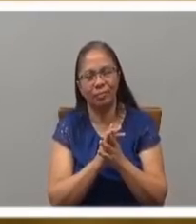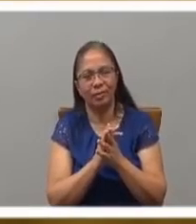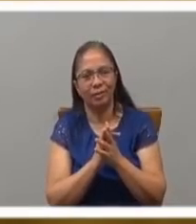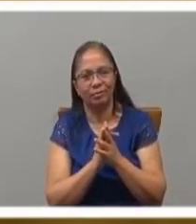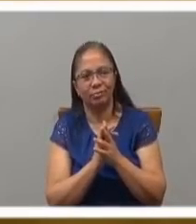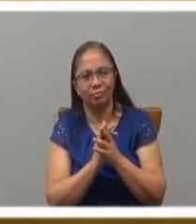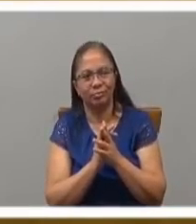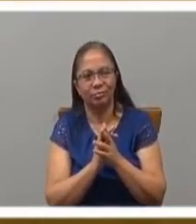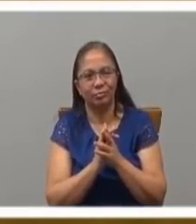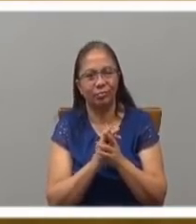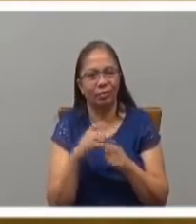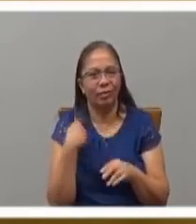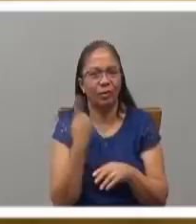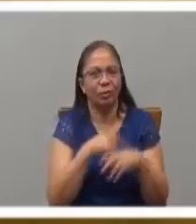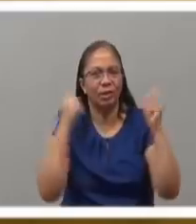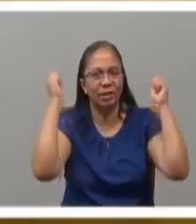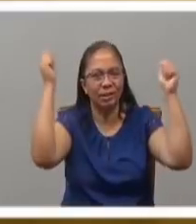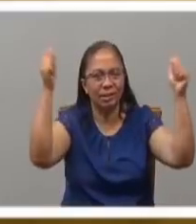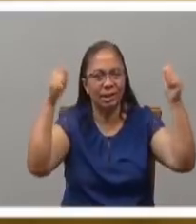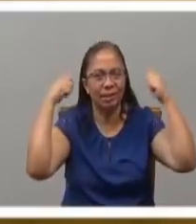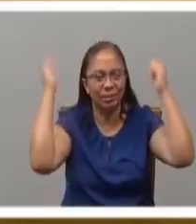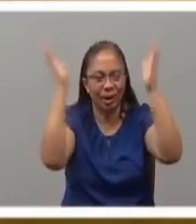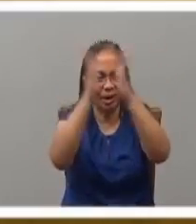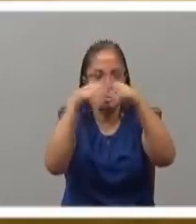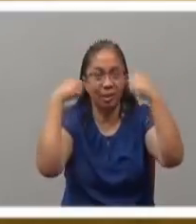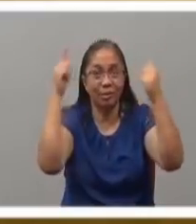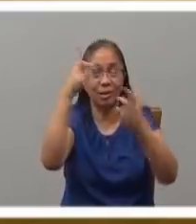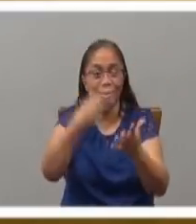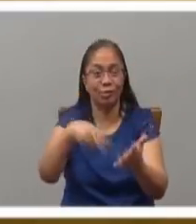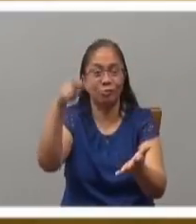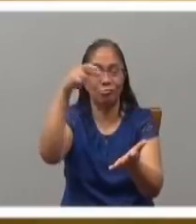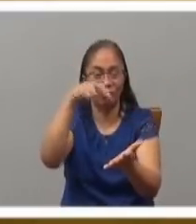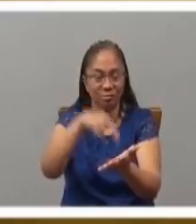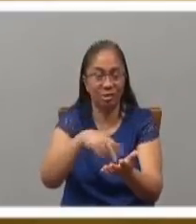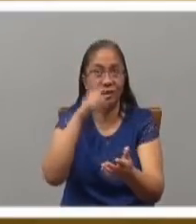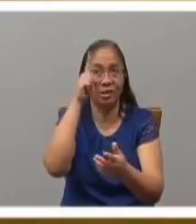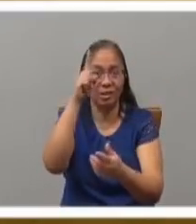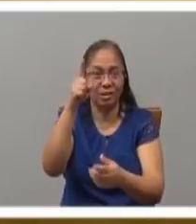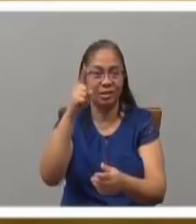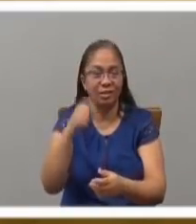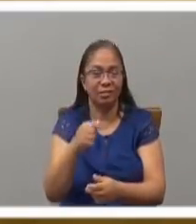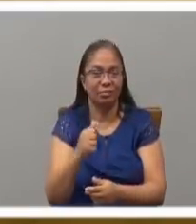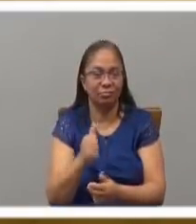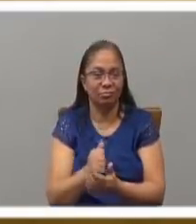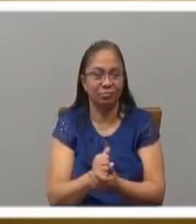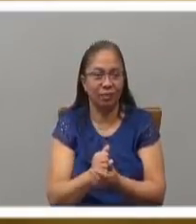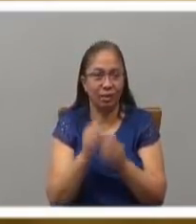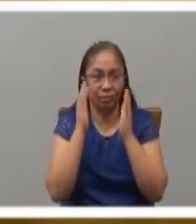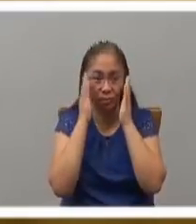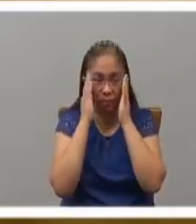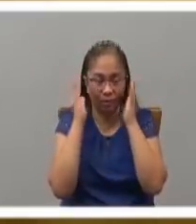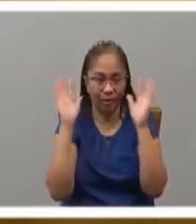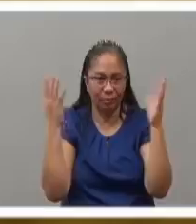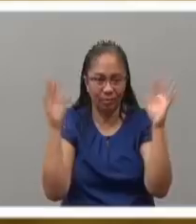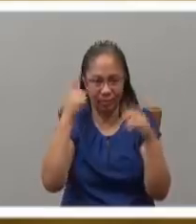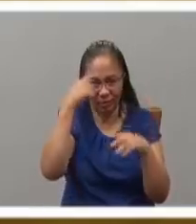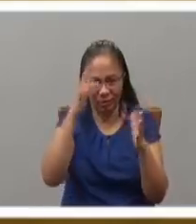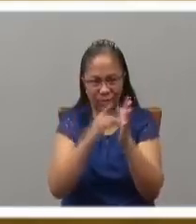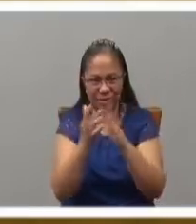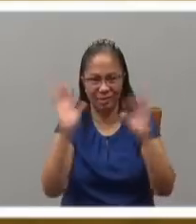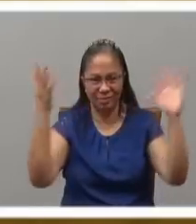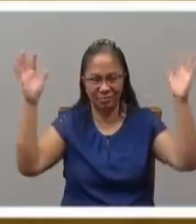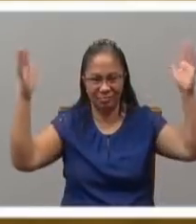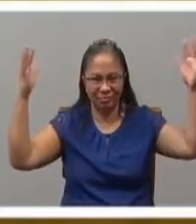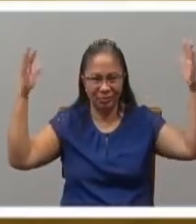media. Indeed, we celebrate. Hallelujah. He is risen. He is our hope. Amen? Amen. Let's give him a round of applause for